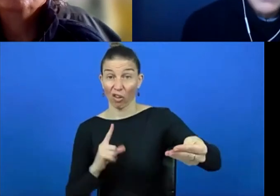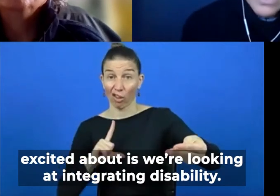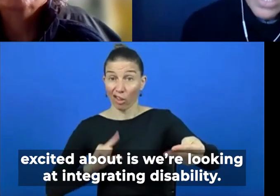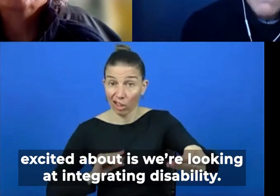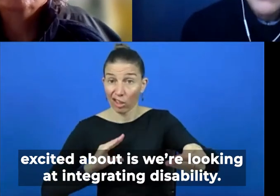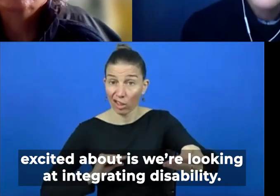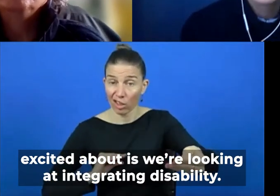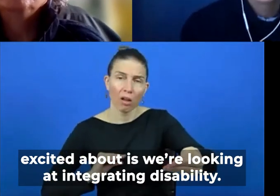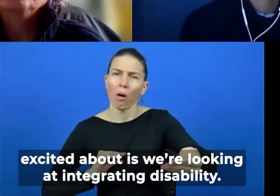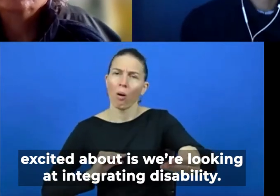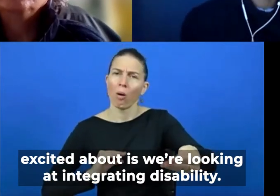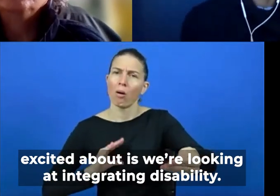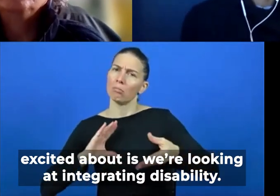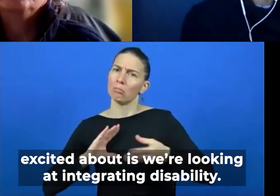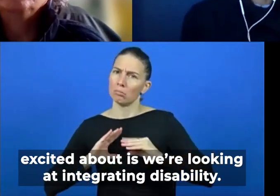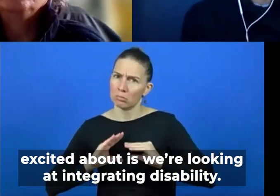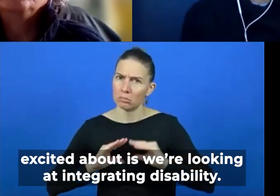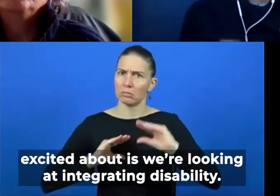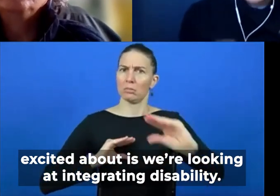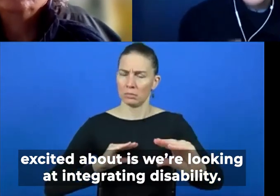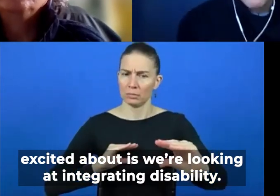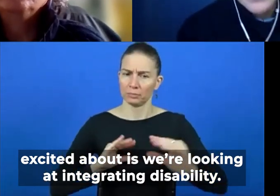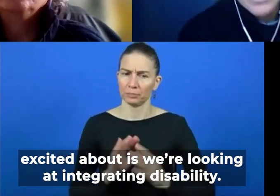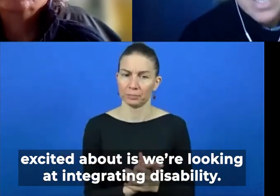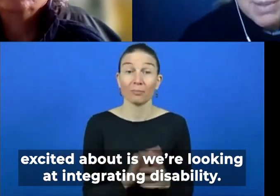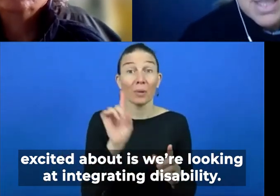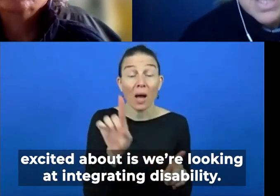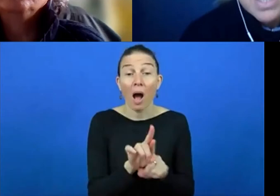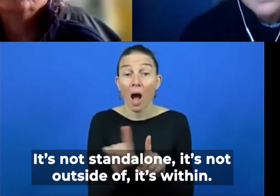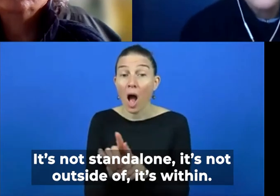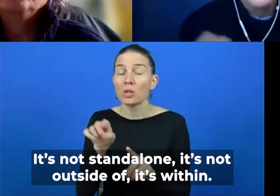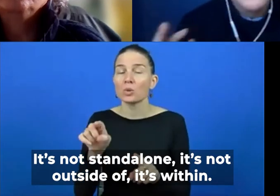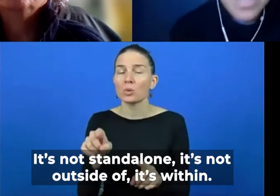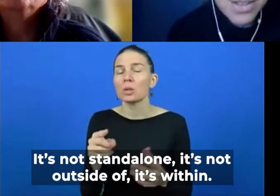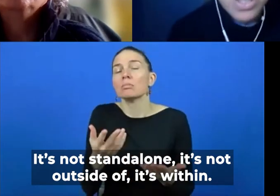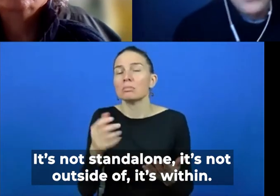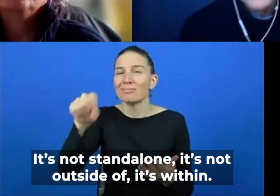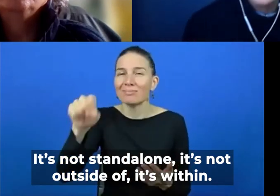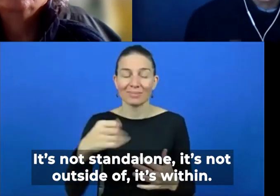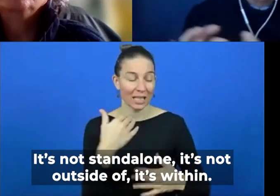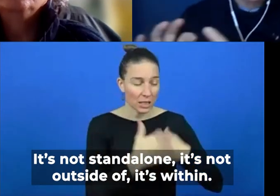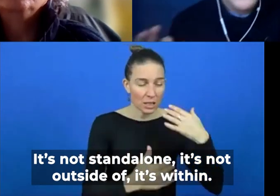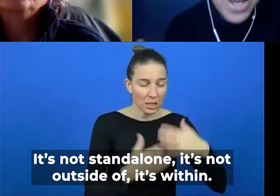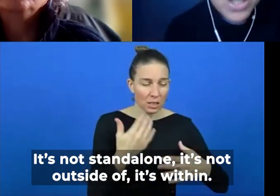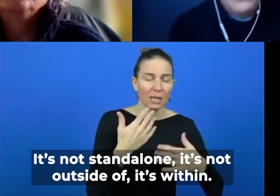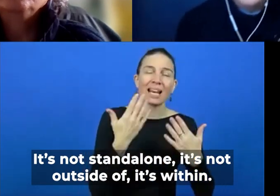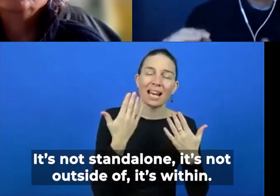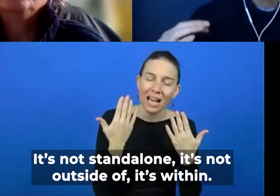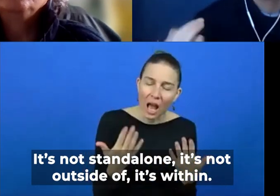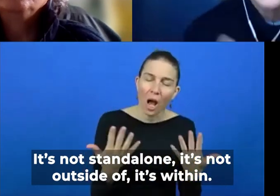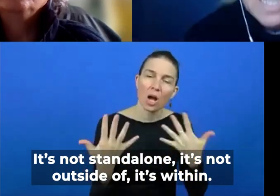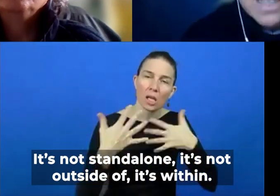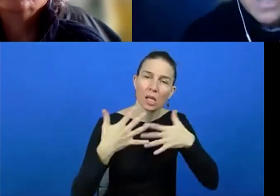think I'm getting excited about is we're looking at integrating disability. It's not a standalone. It's not outside of,